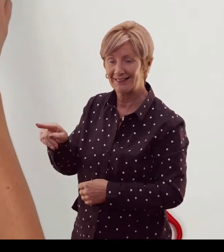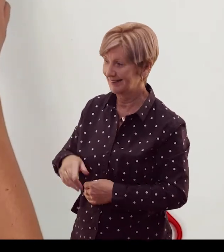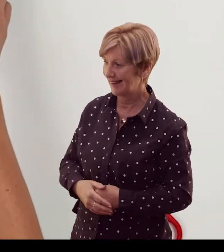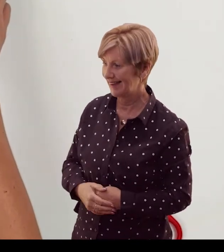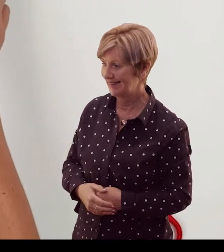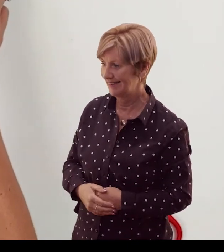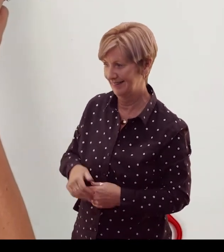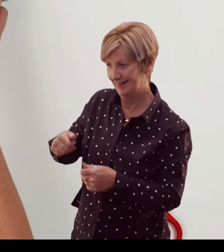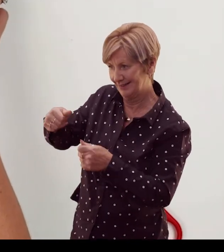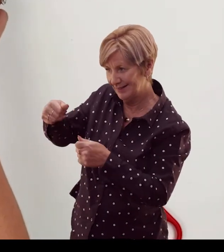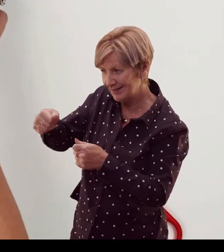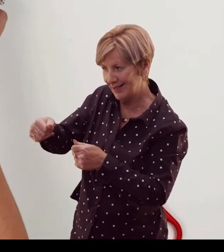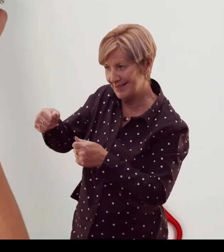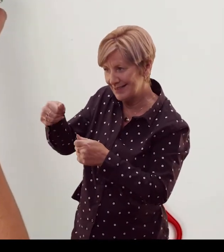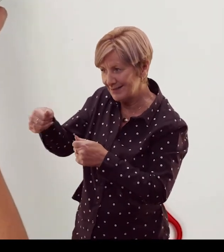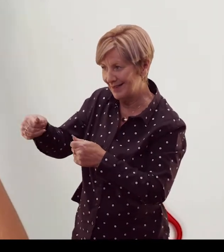place.